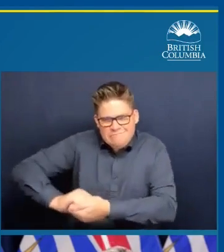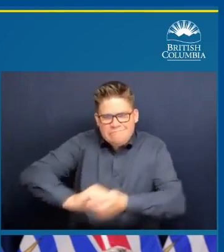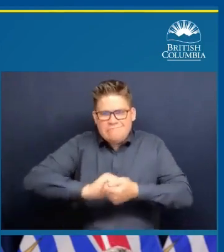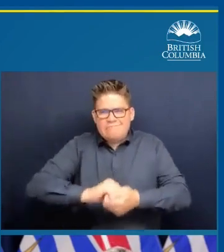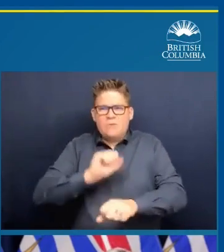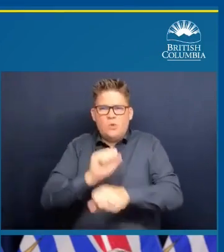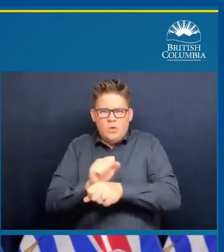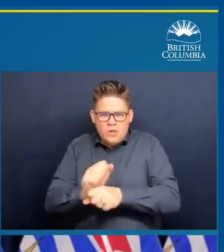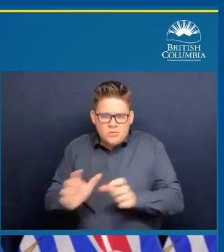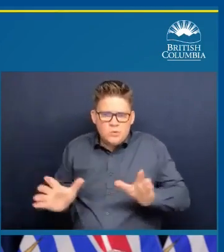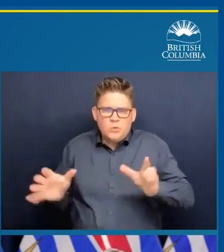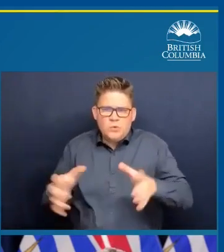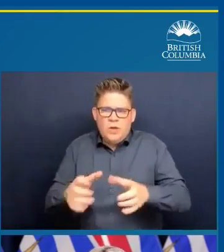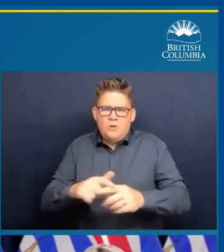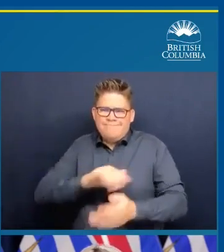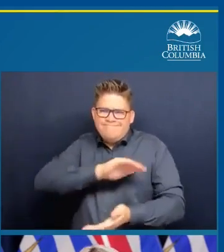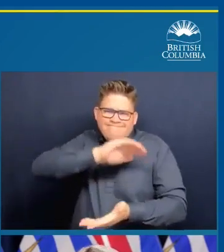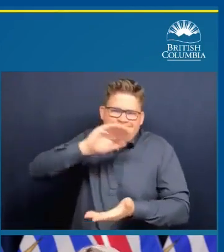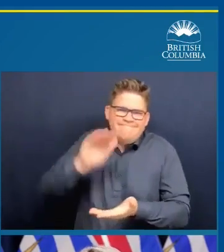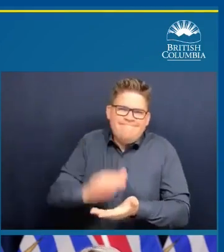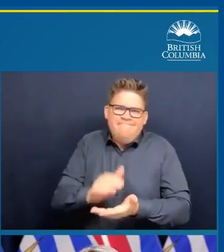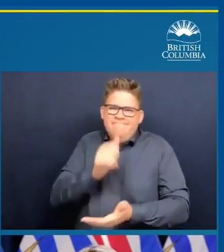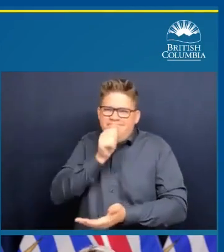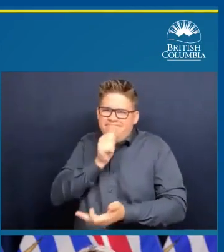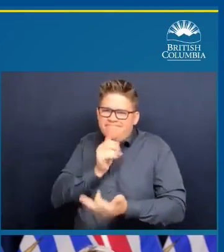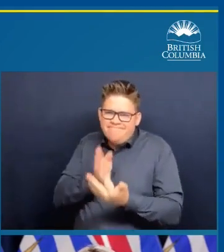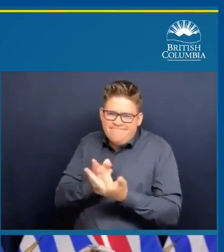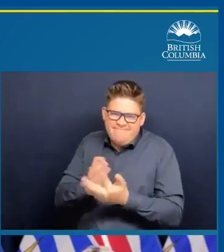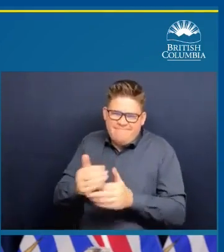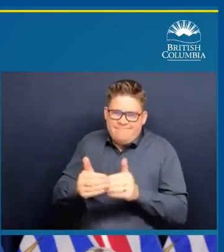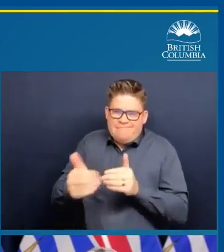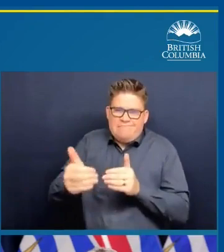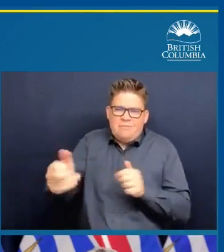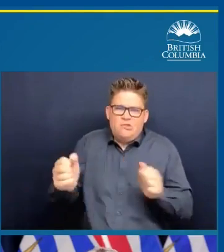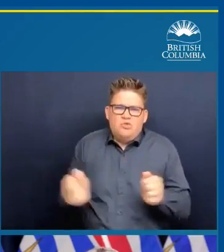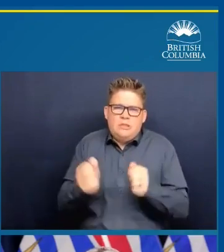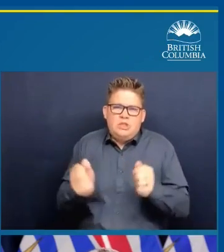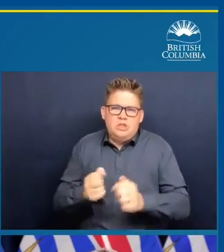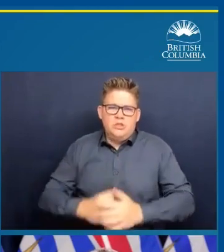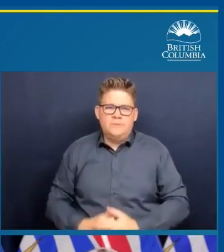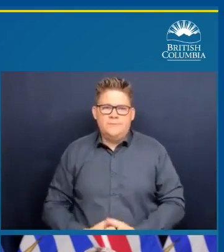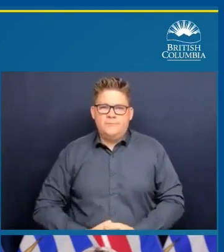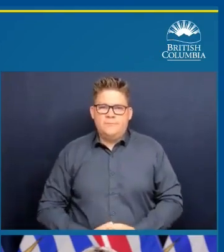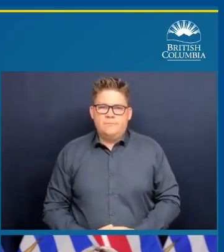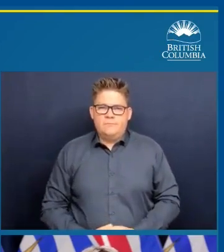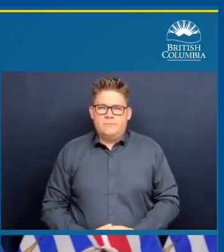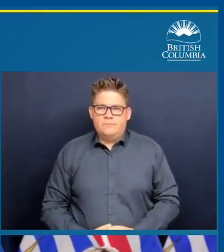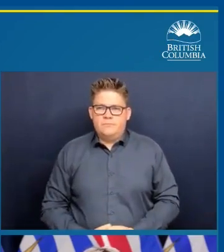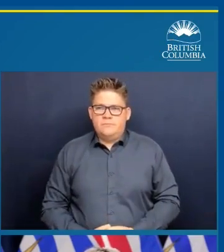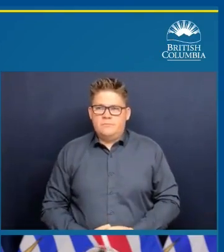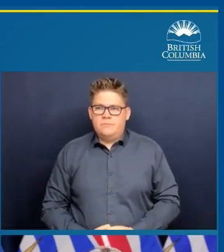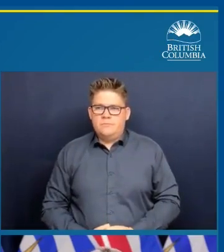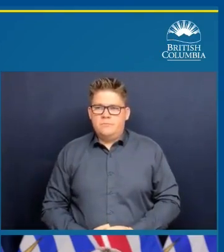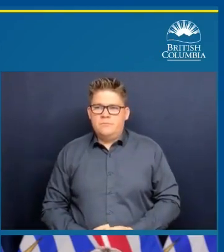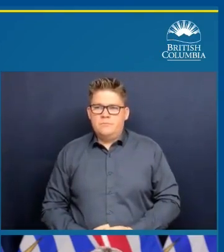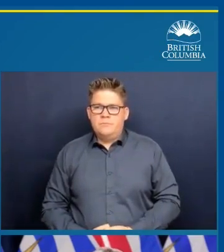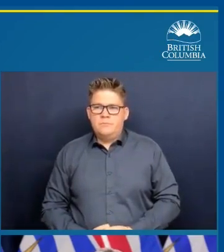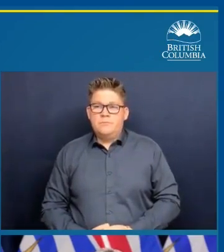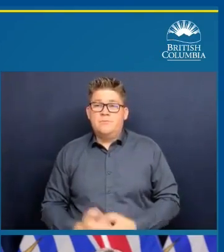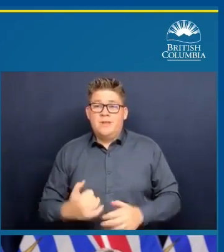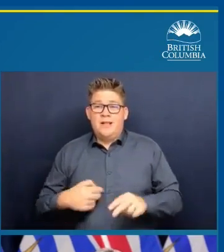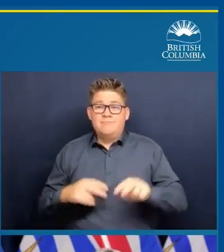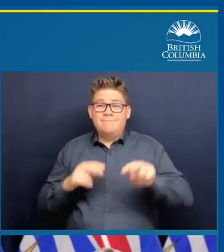months. As we all look forward to the holiday season as well, it's important to keep our personal